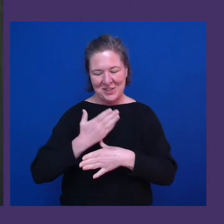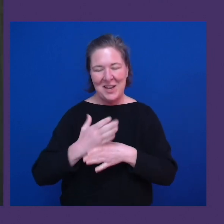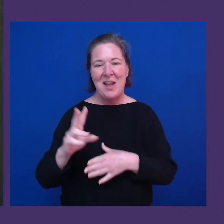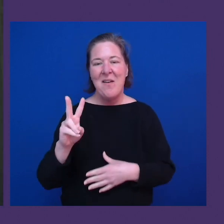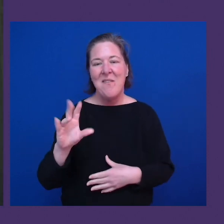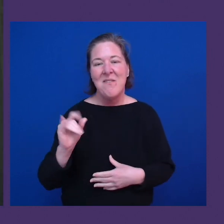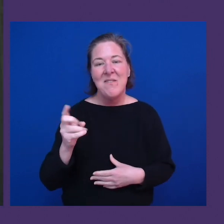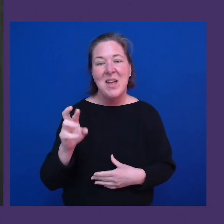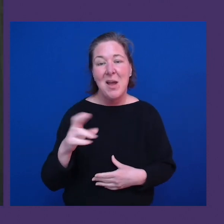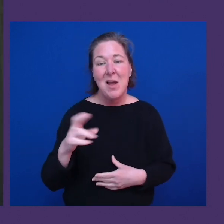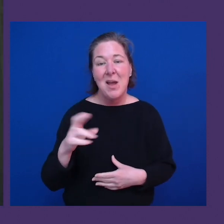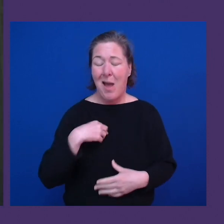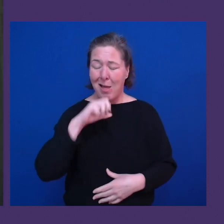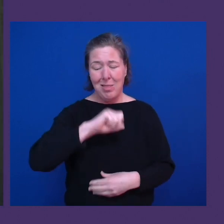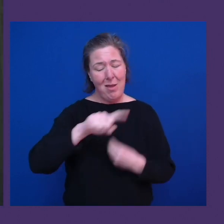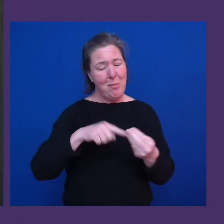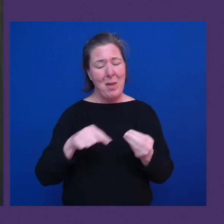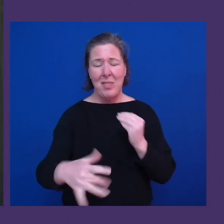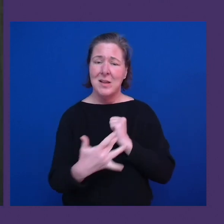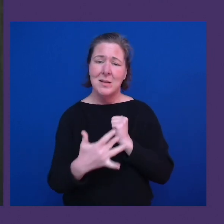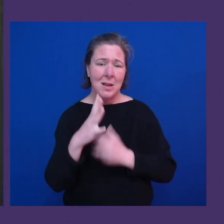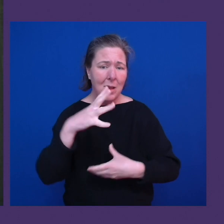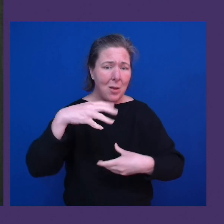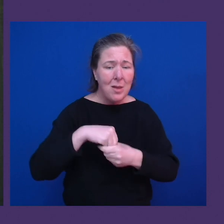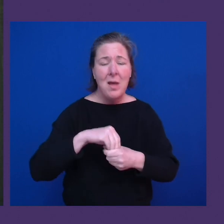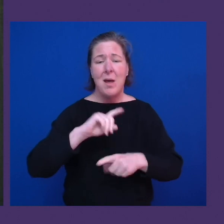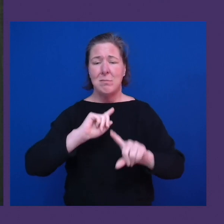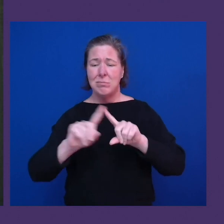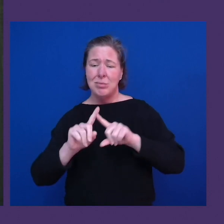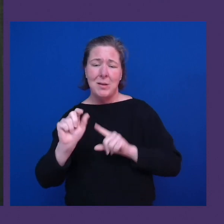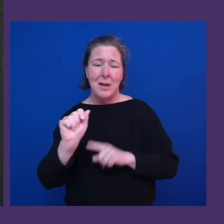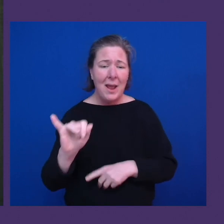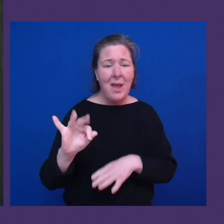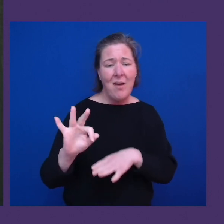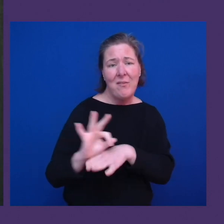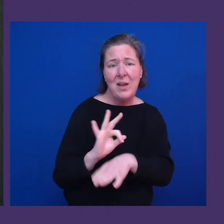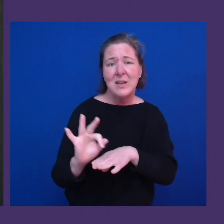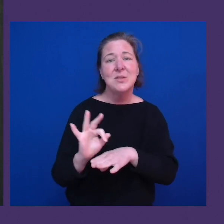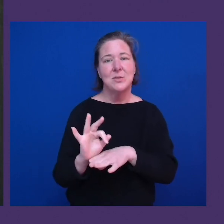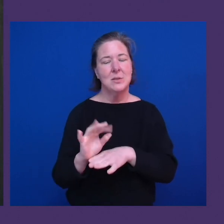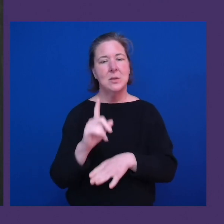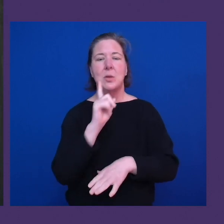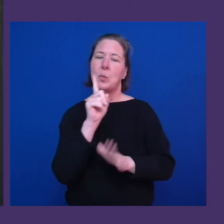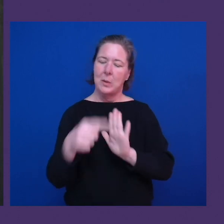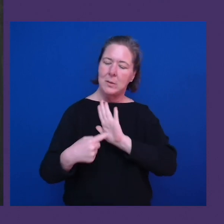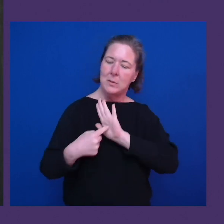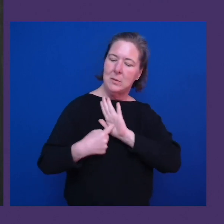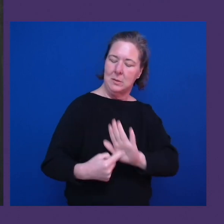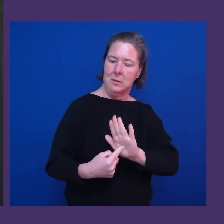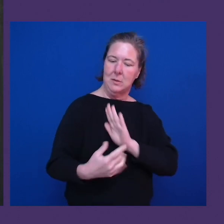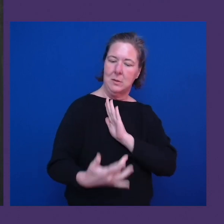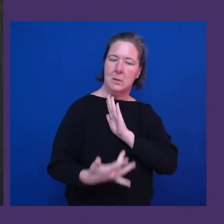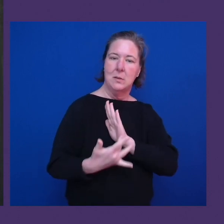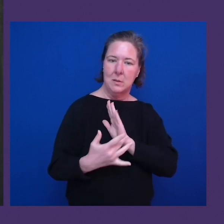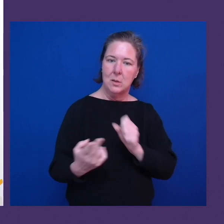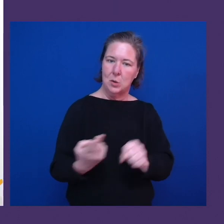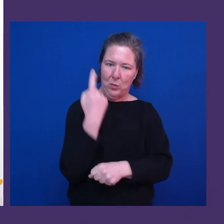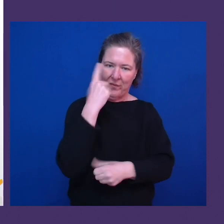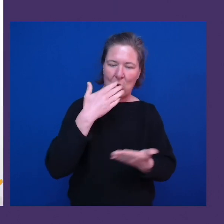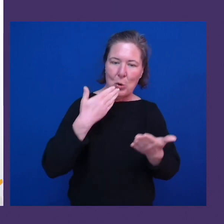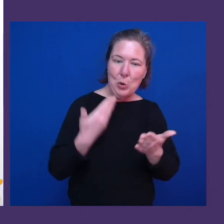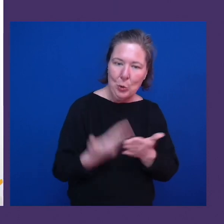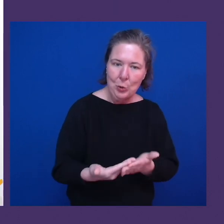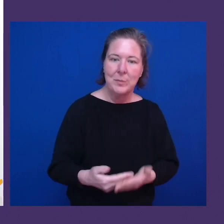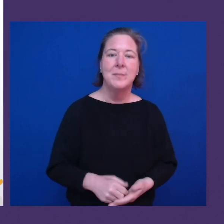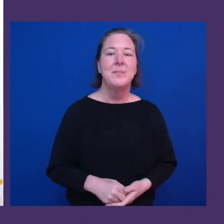this technology, including all these AI functionalities, is that it really demonstrates technology used for good.